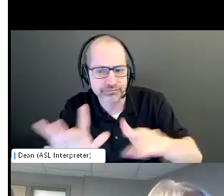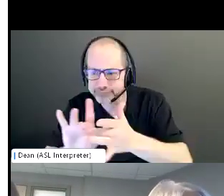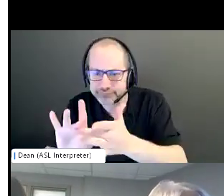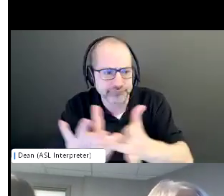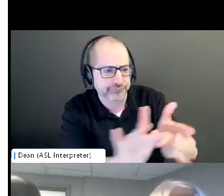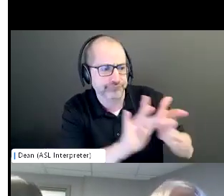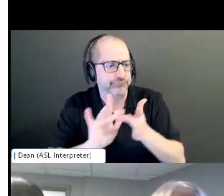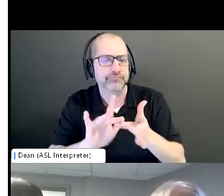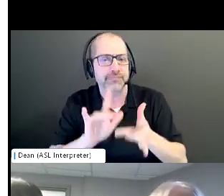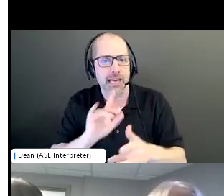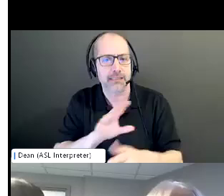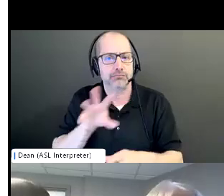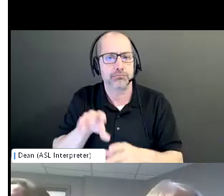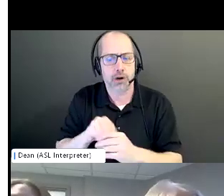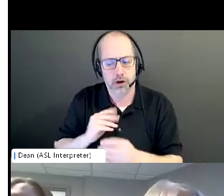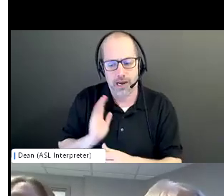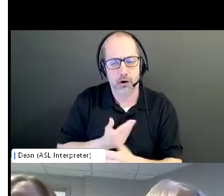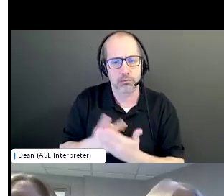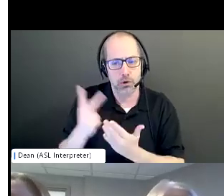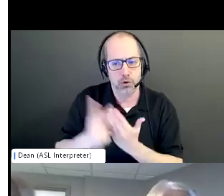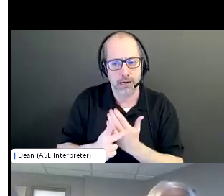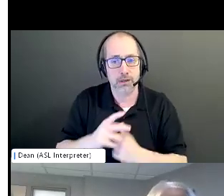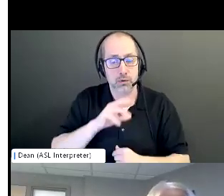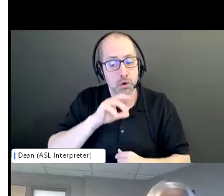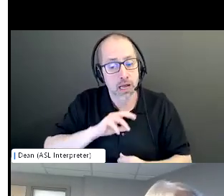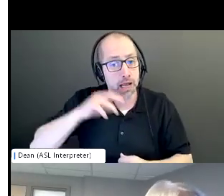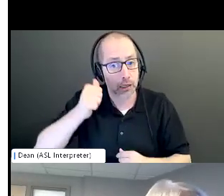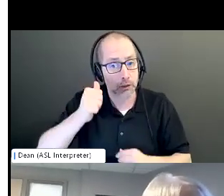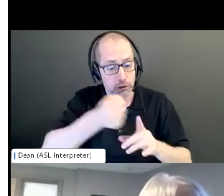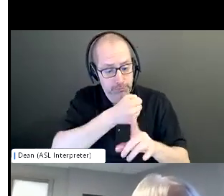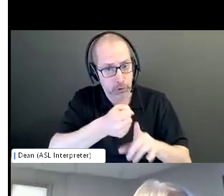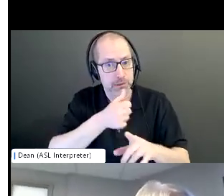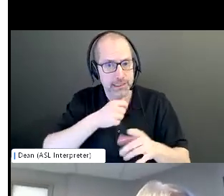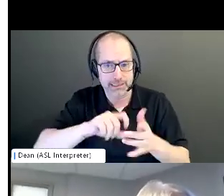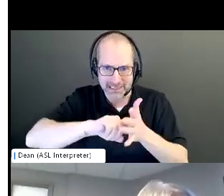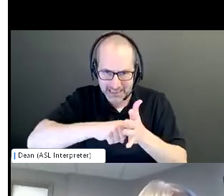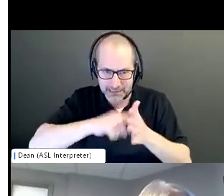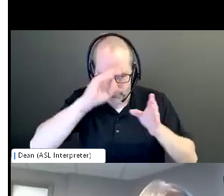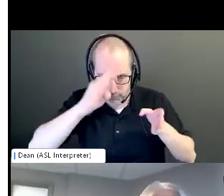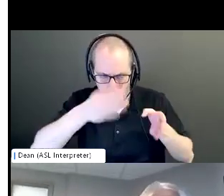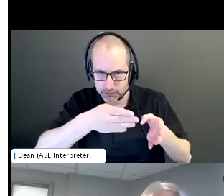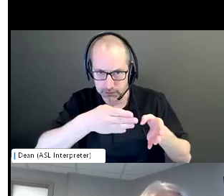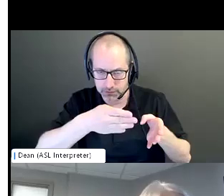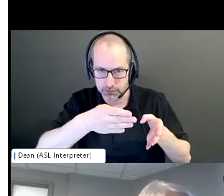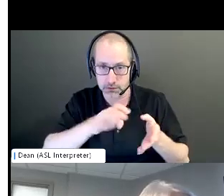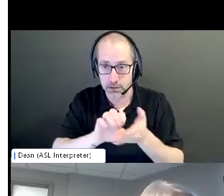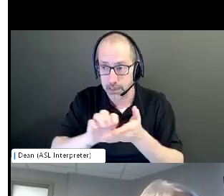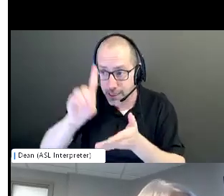NL. And elder abuse is a key focus of that program. Education and